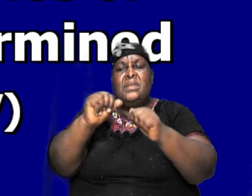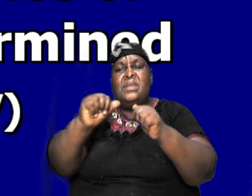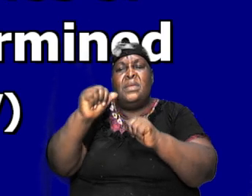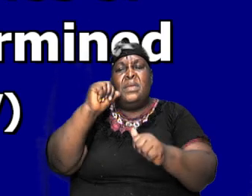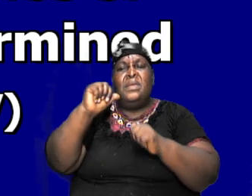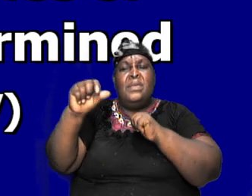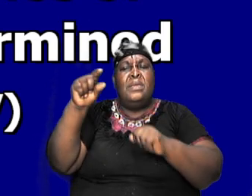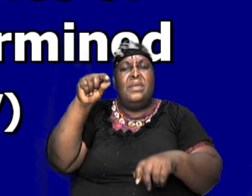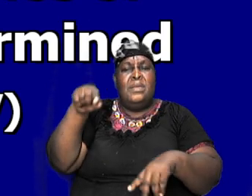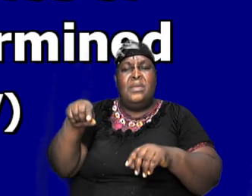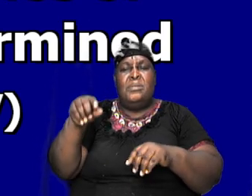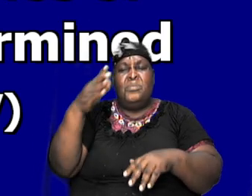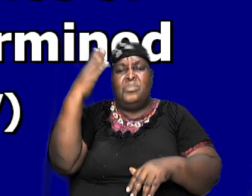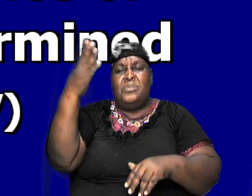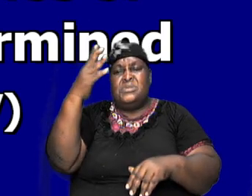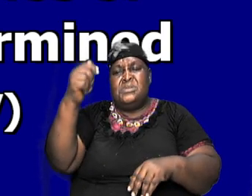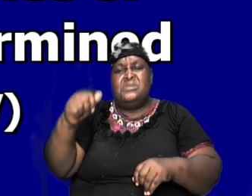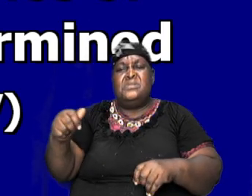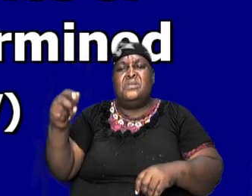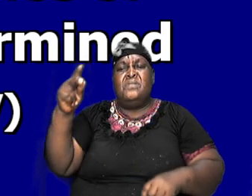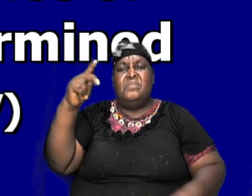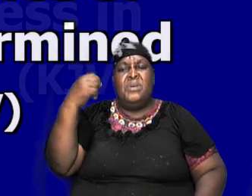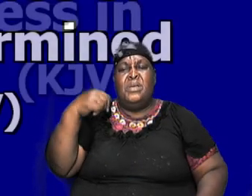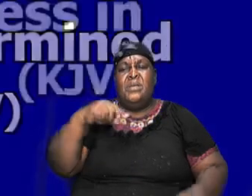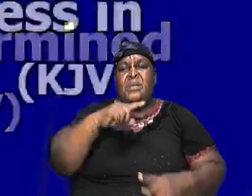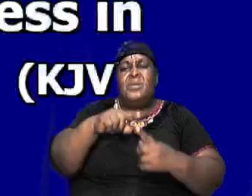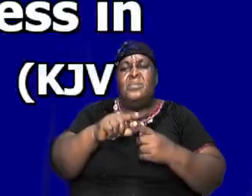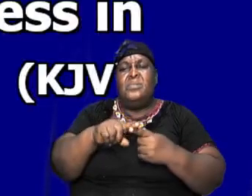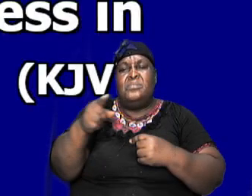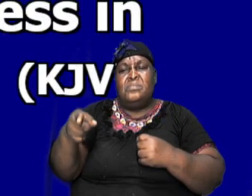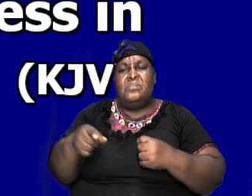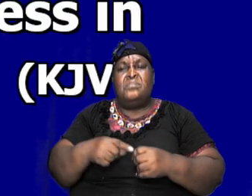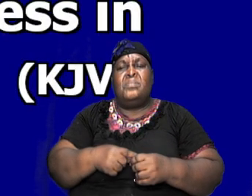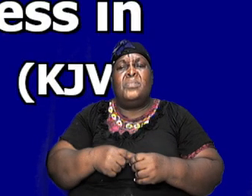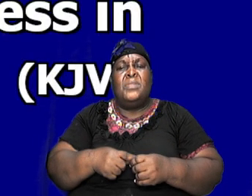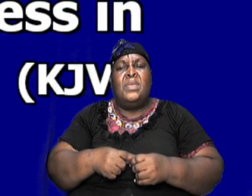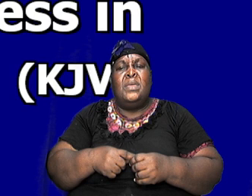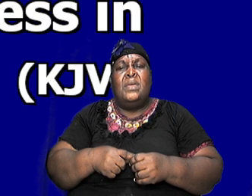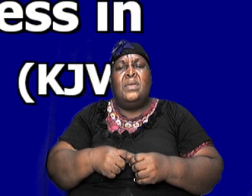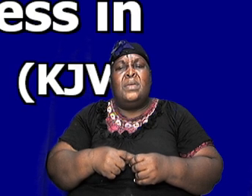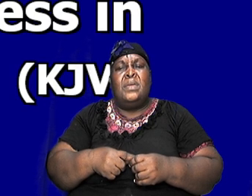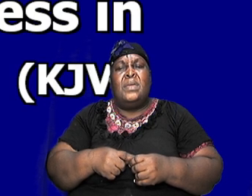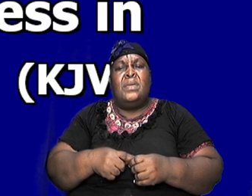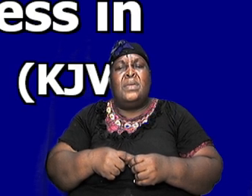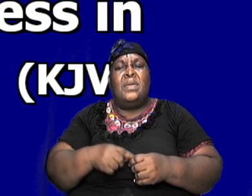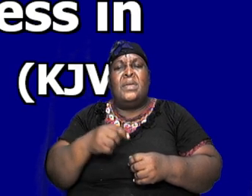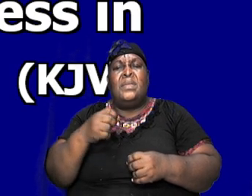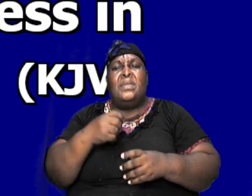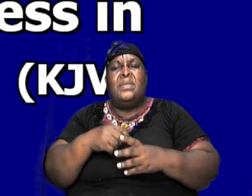determined to let go. I think you should go to the next scripture, 16.